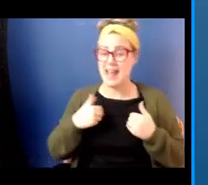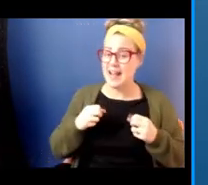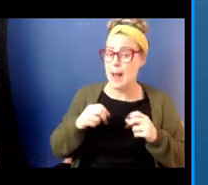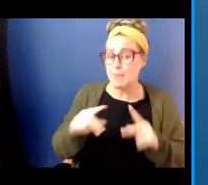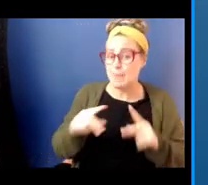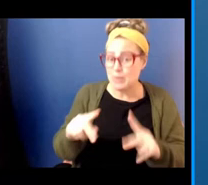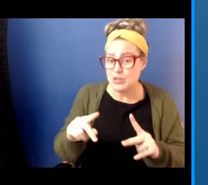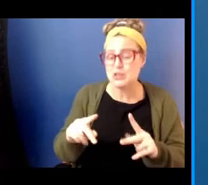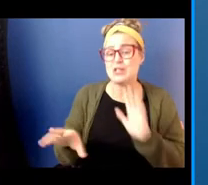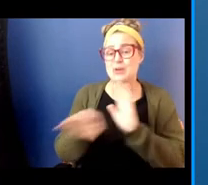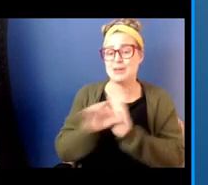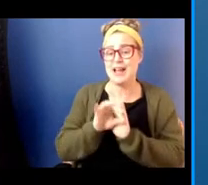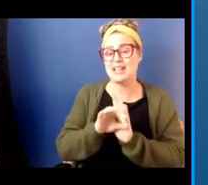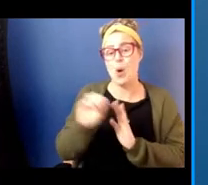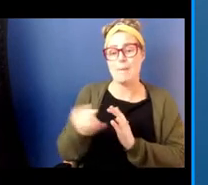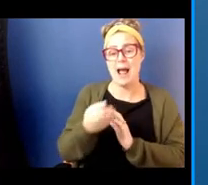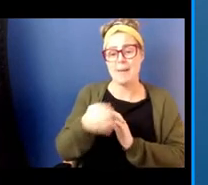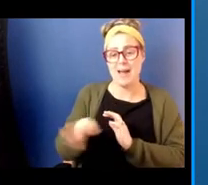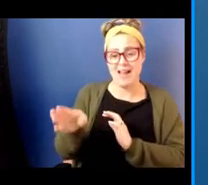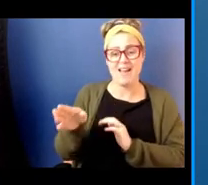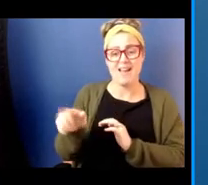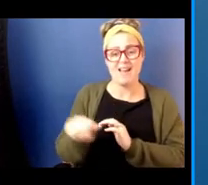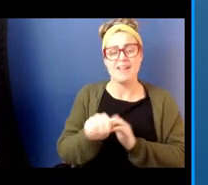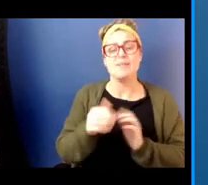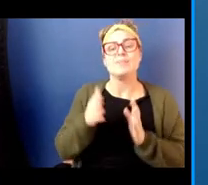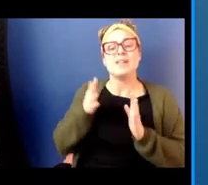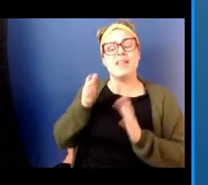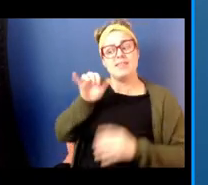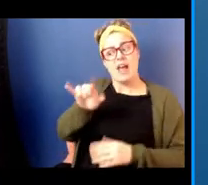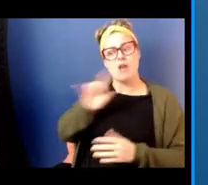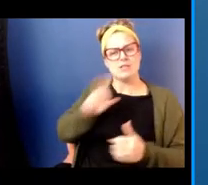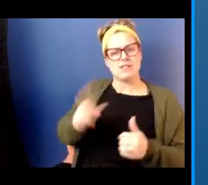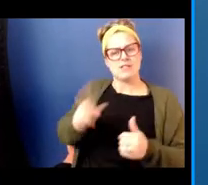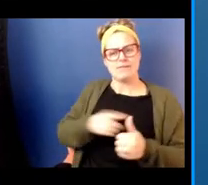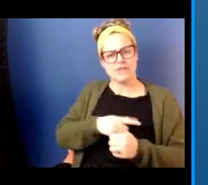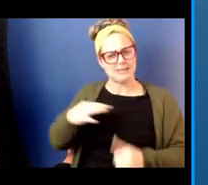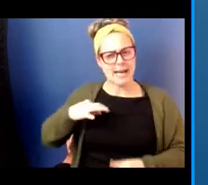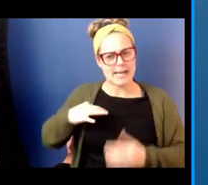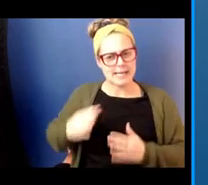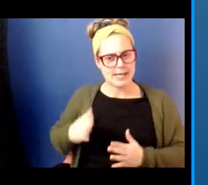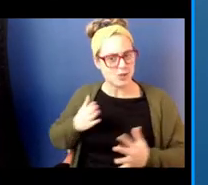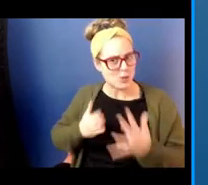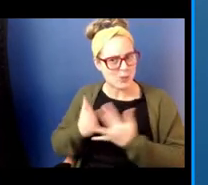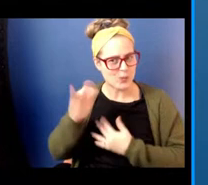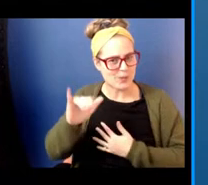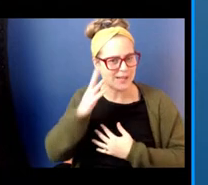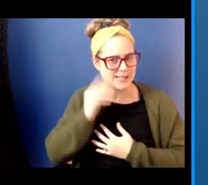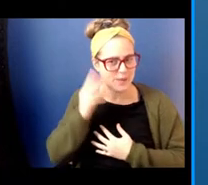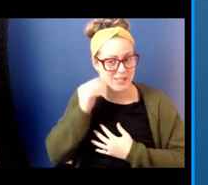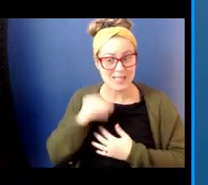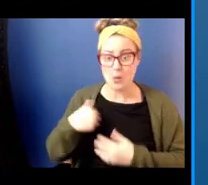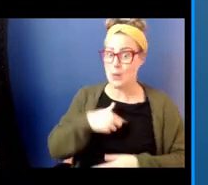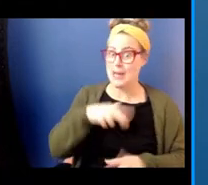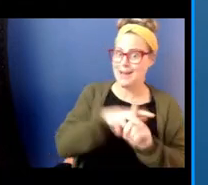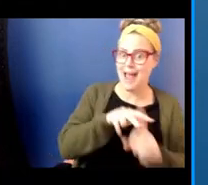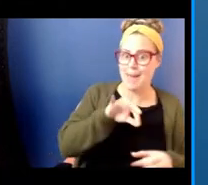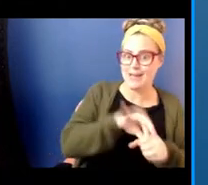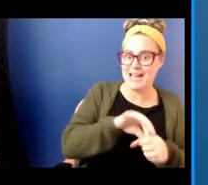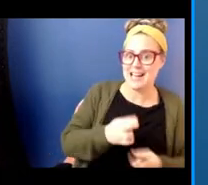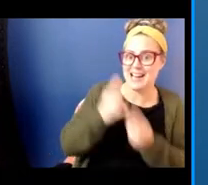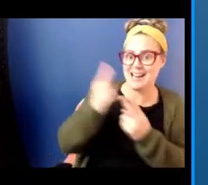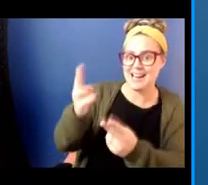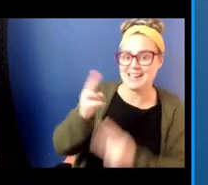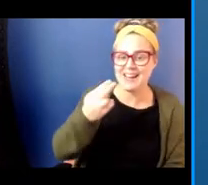that was the first candidate to go through that experience and we nominated Hillary Clinton 80 000 votes short but we did that too